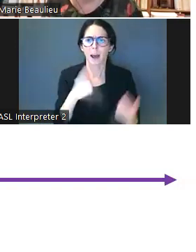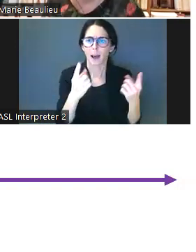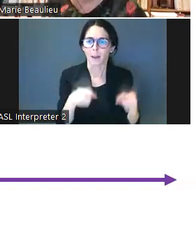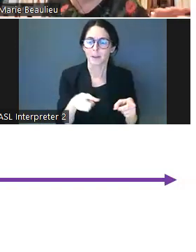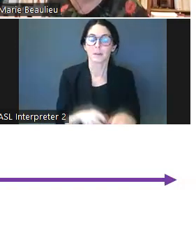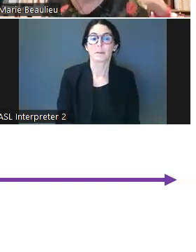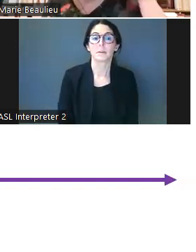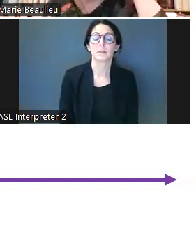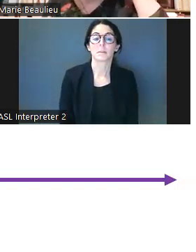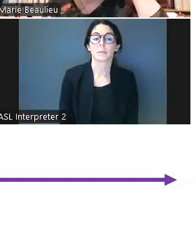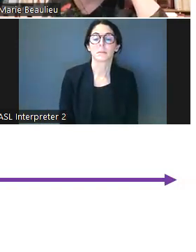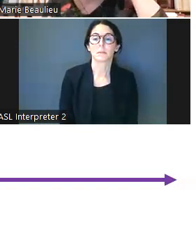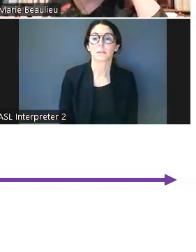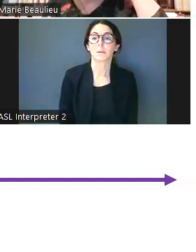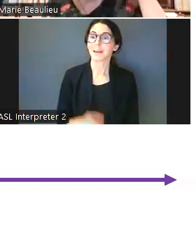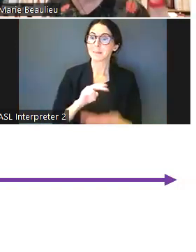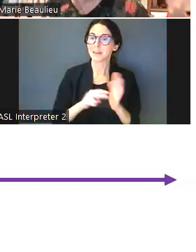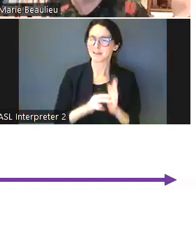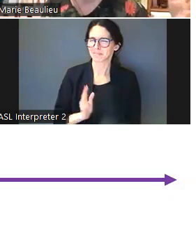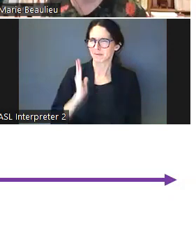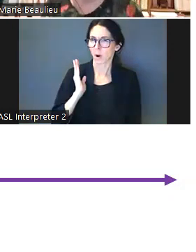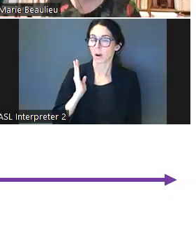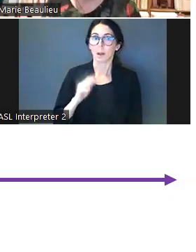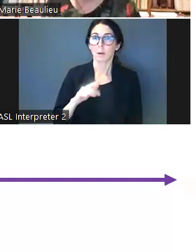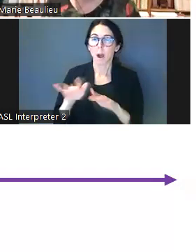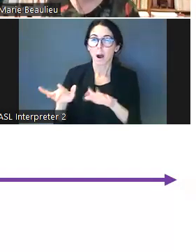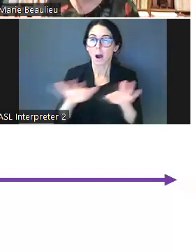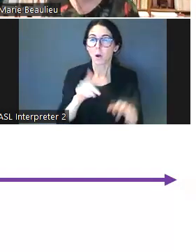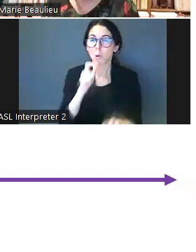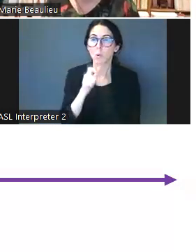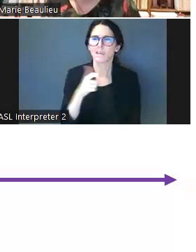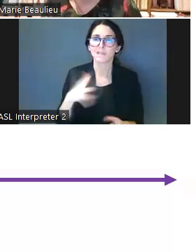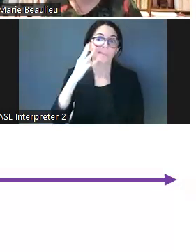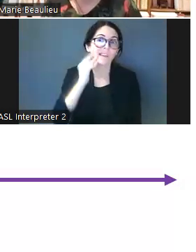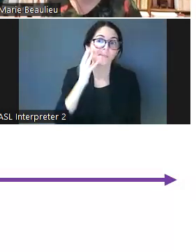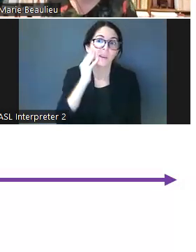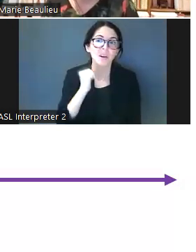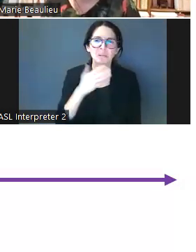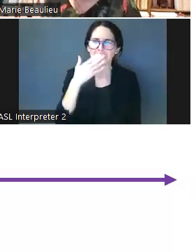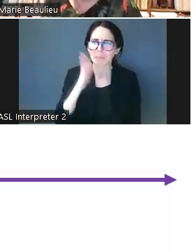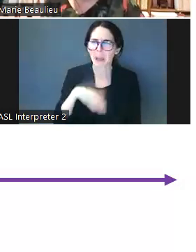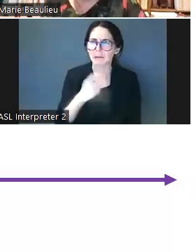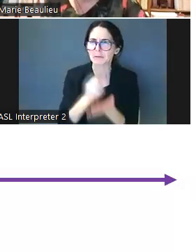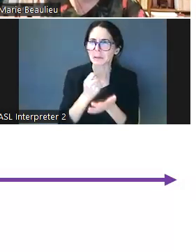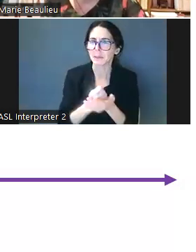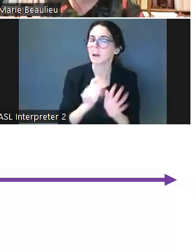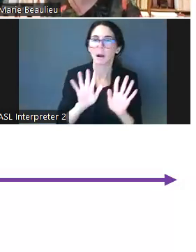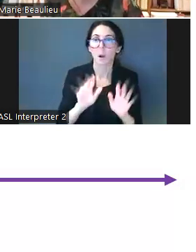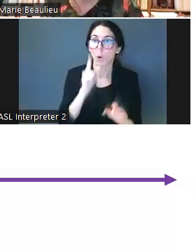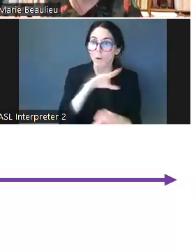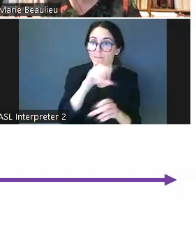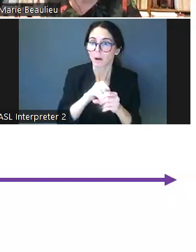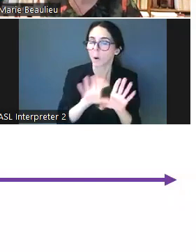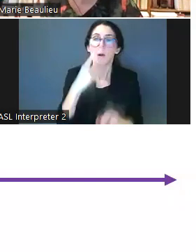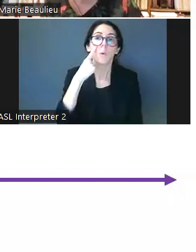not looking at that time for people who were victims of those situations or directly involved. And